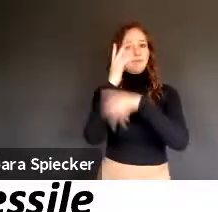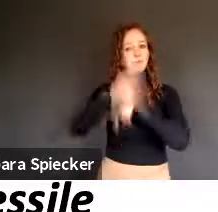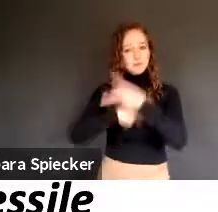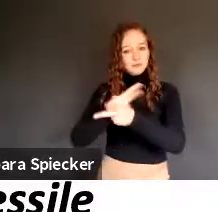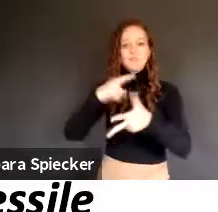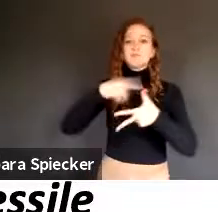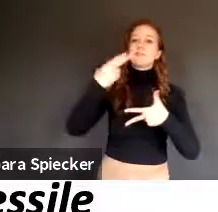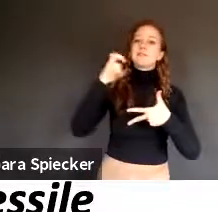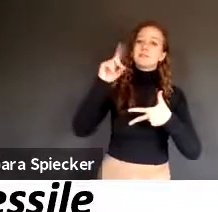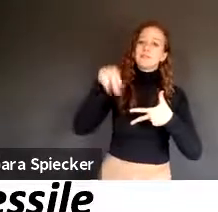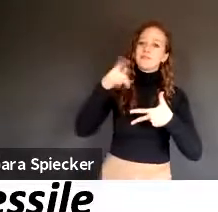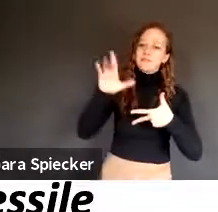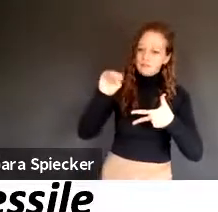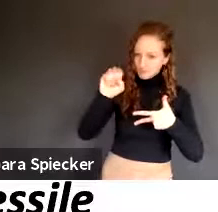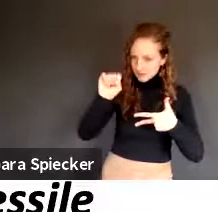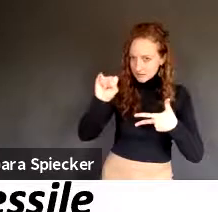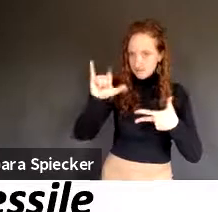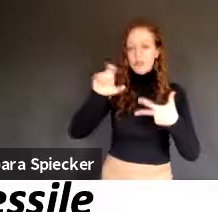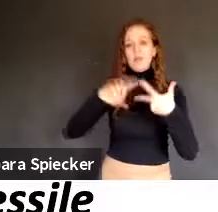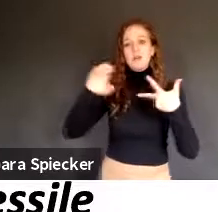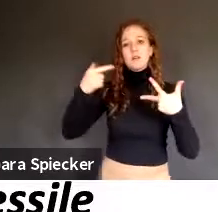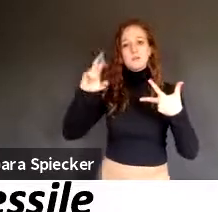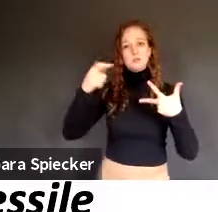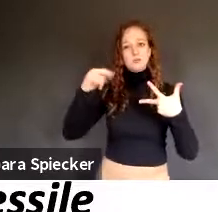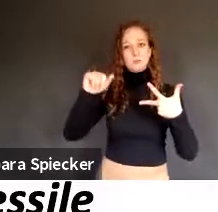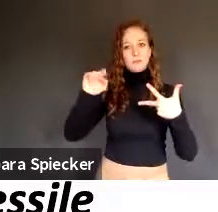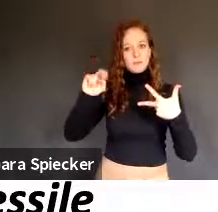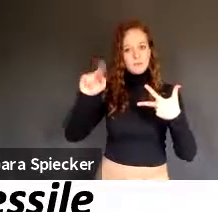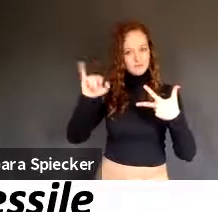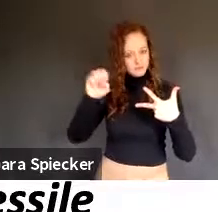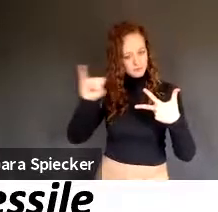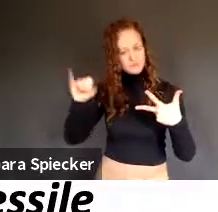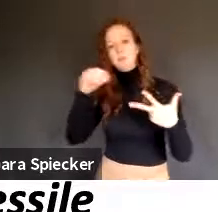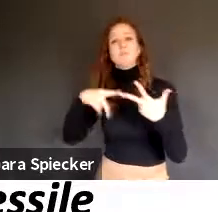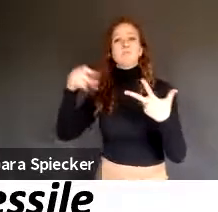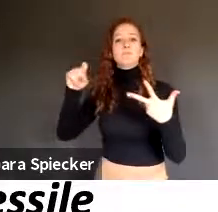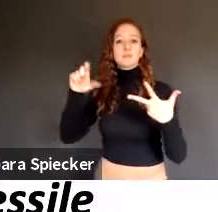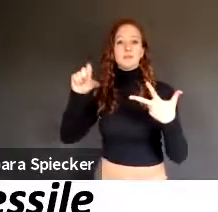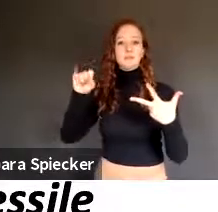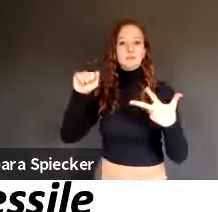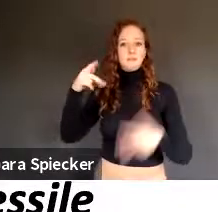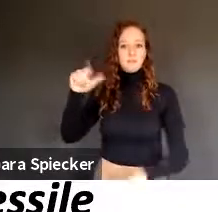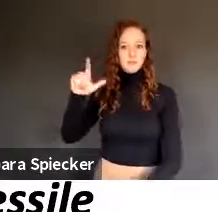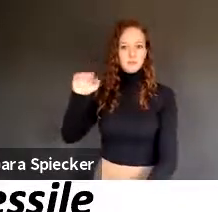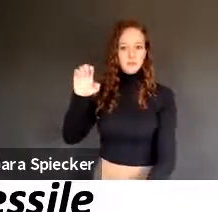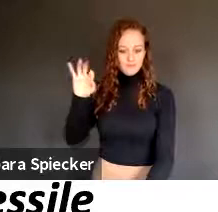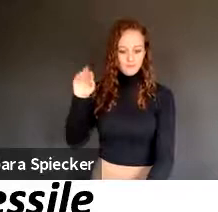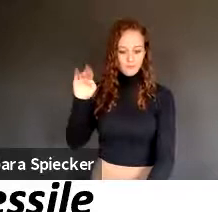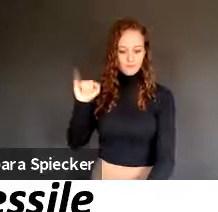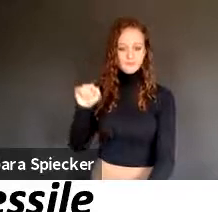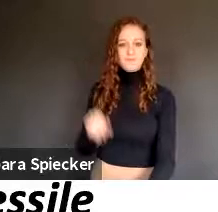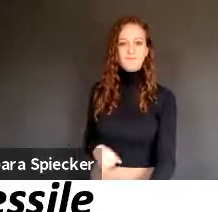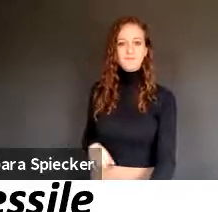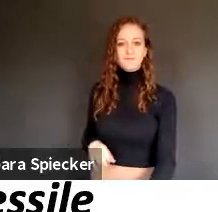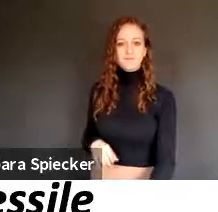event. And I focused on the same three kelp species, our friends, Hedophyllum sessile, Agresium zcii, and Postelsia